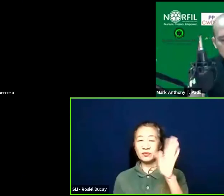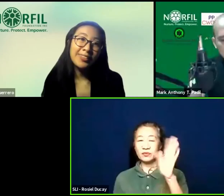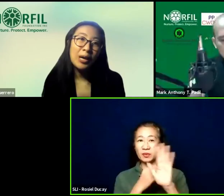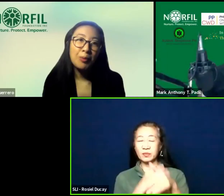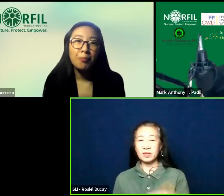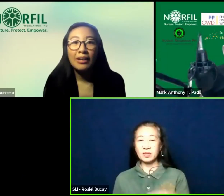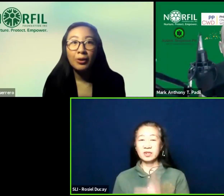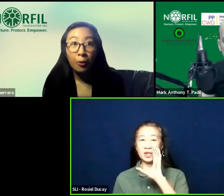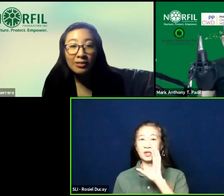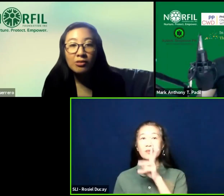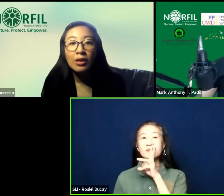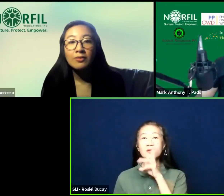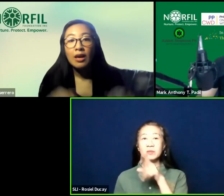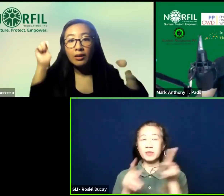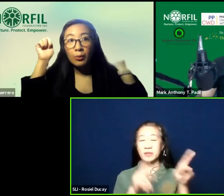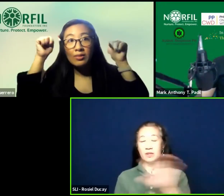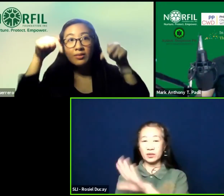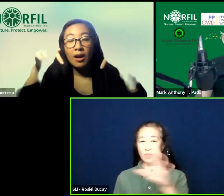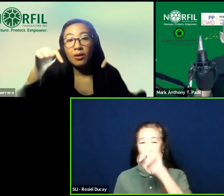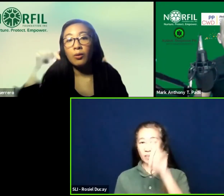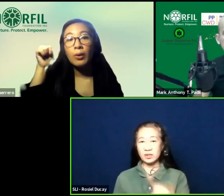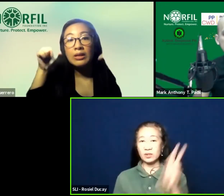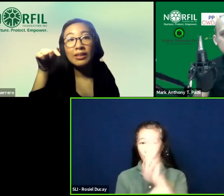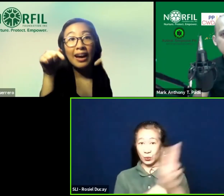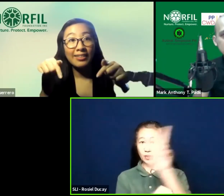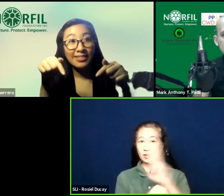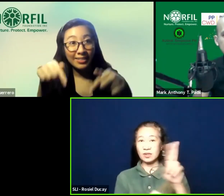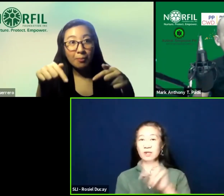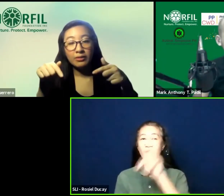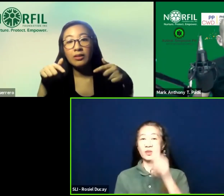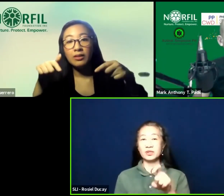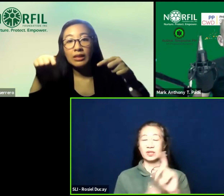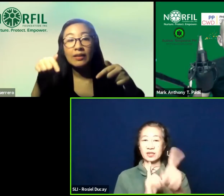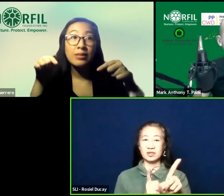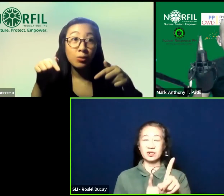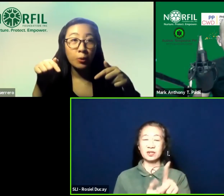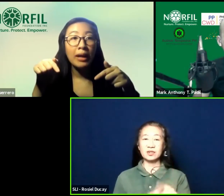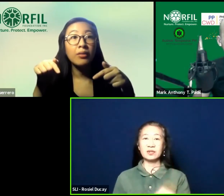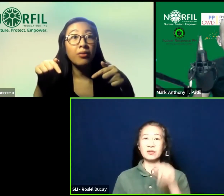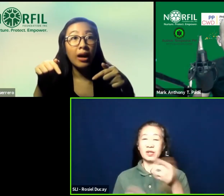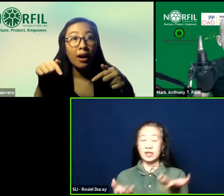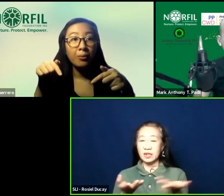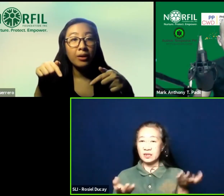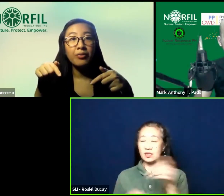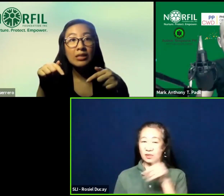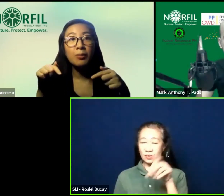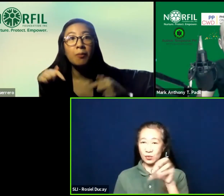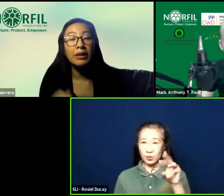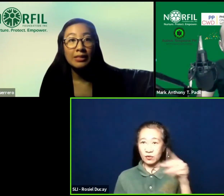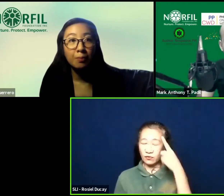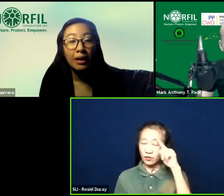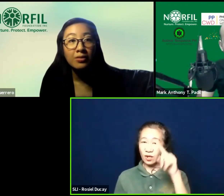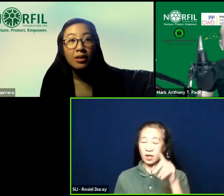drink your water, prepare your questions, use the question and answer button here in Zoom. And for our